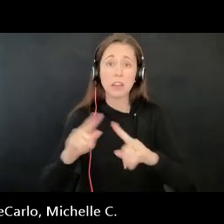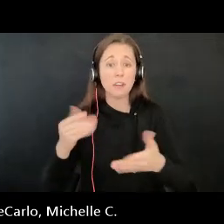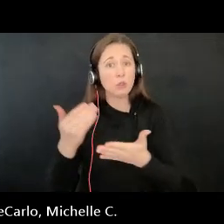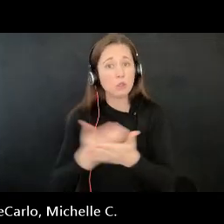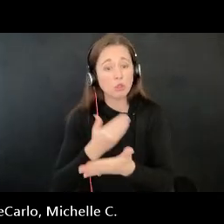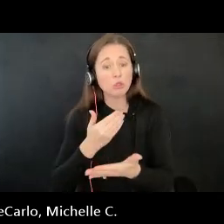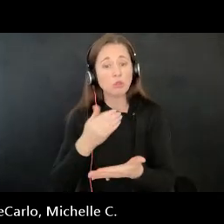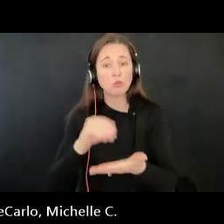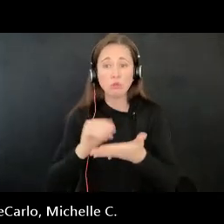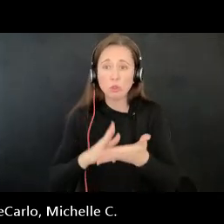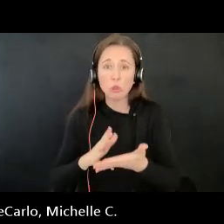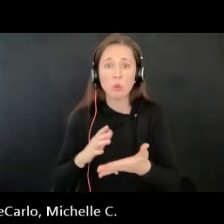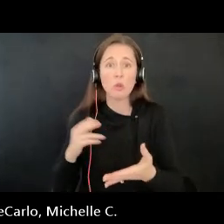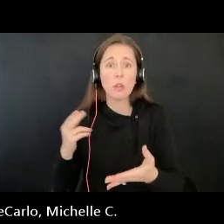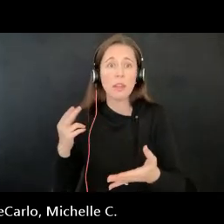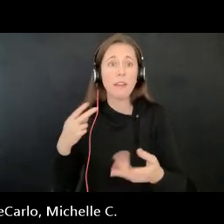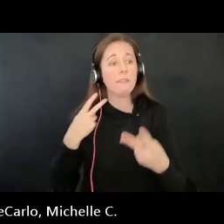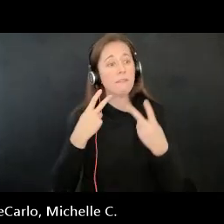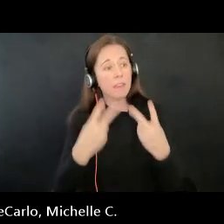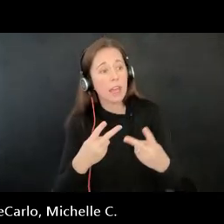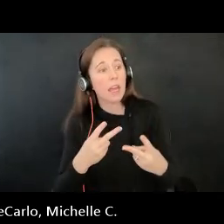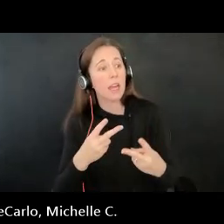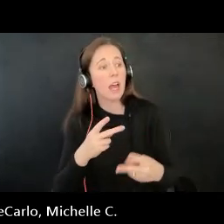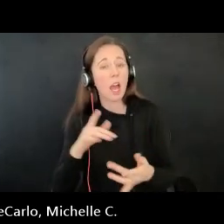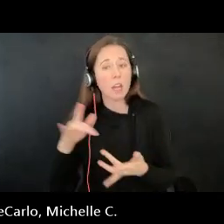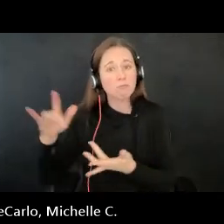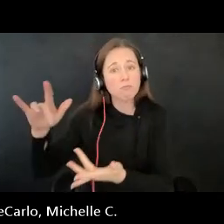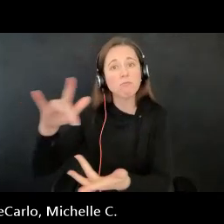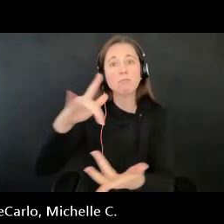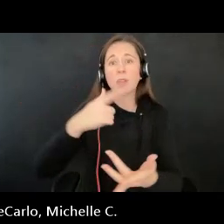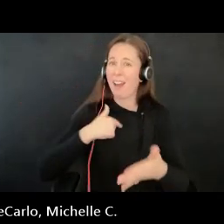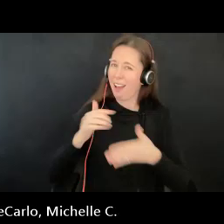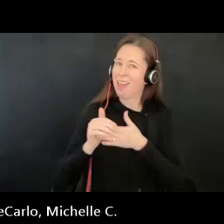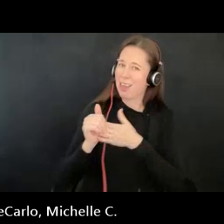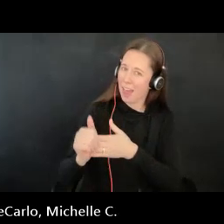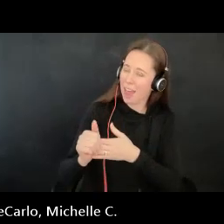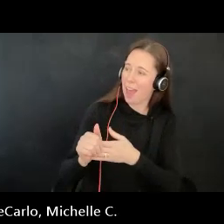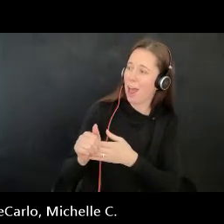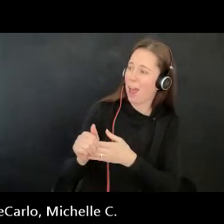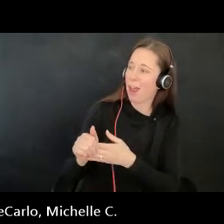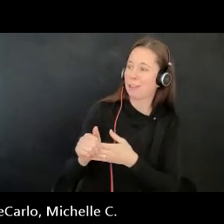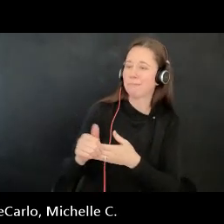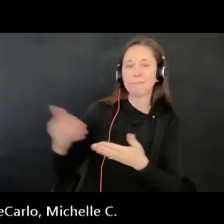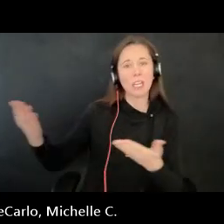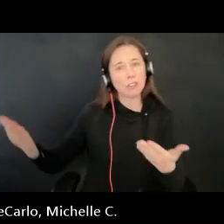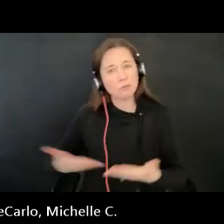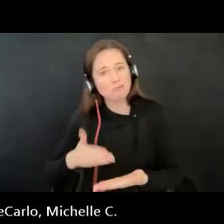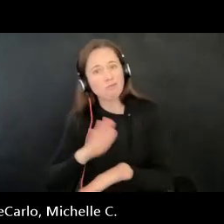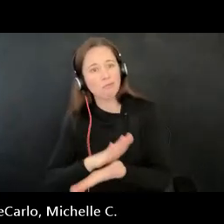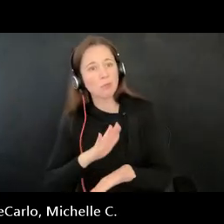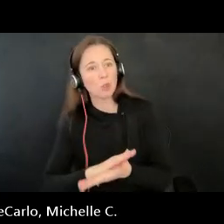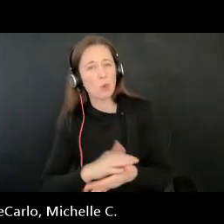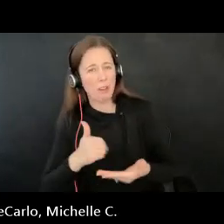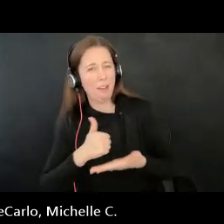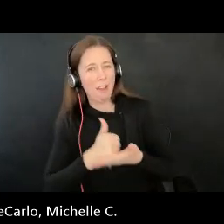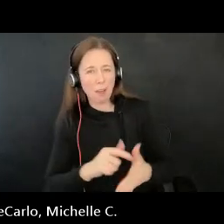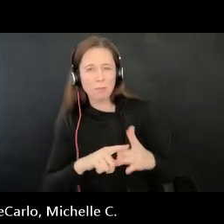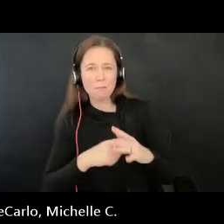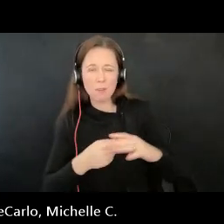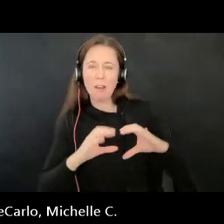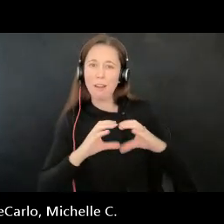transfer students came to the university, I showed them along the path. I showed them our major sites, how to get started with their classes, and shared some of my